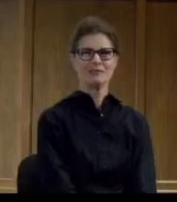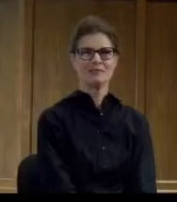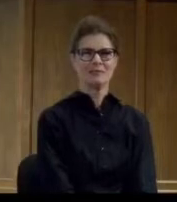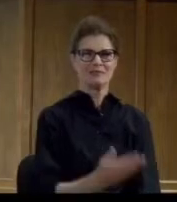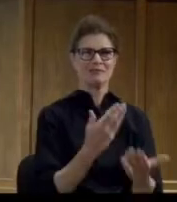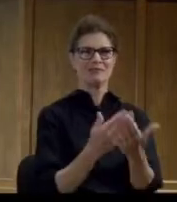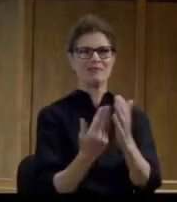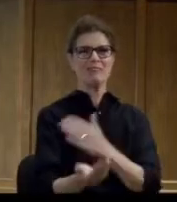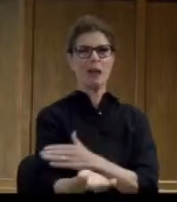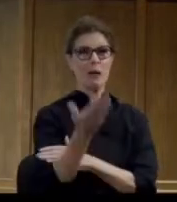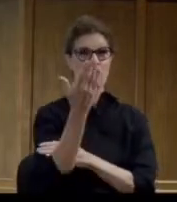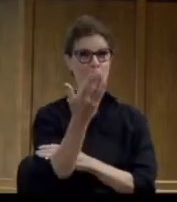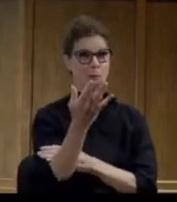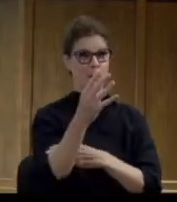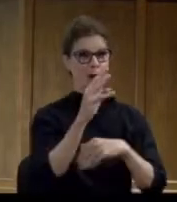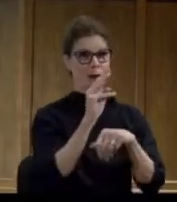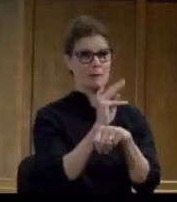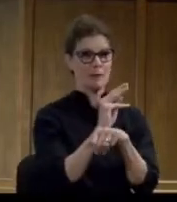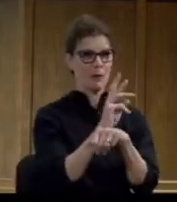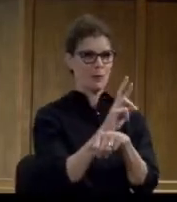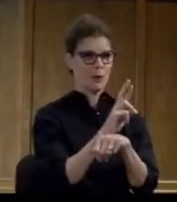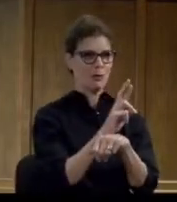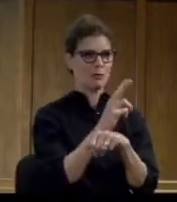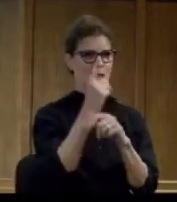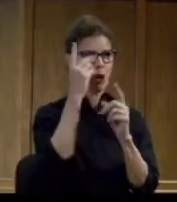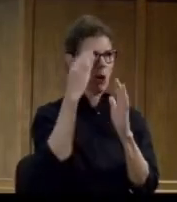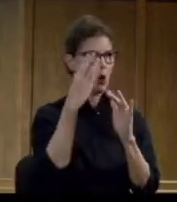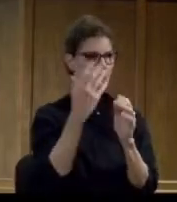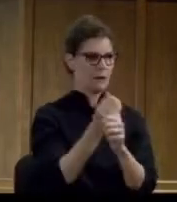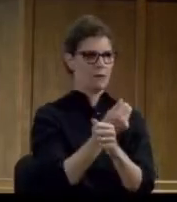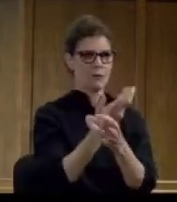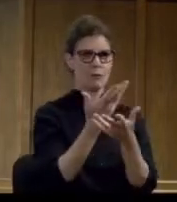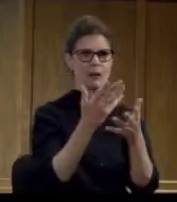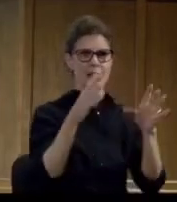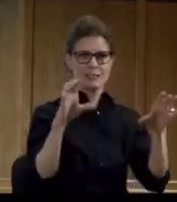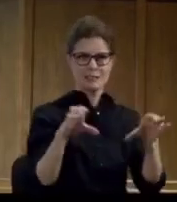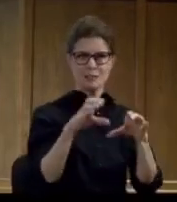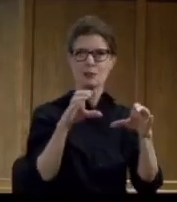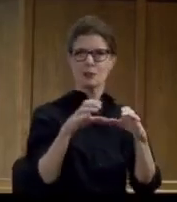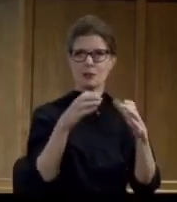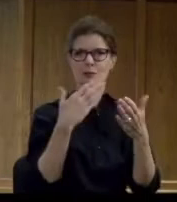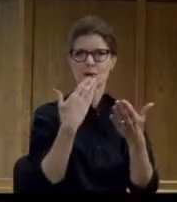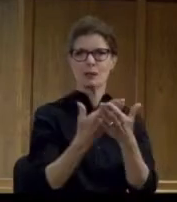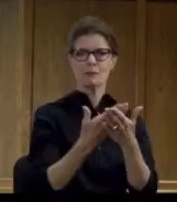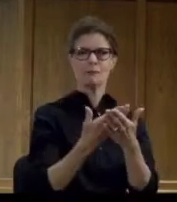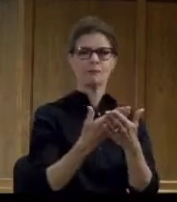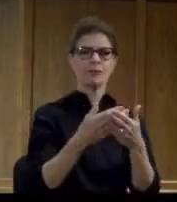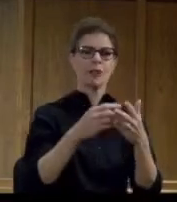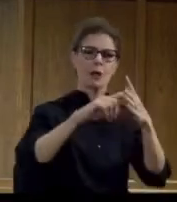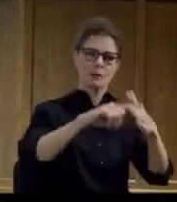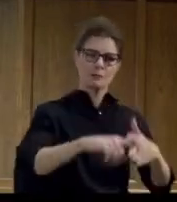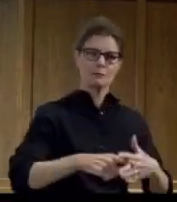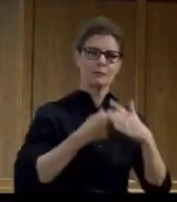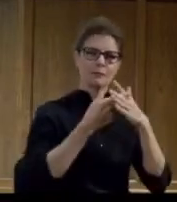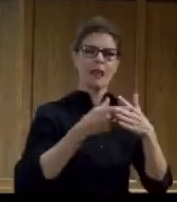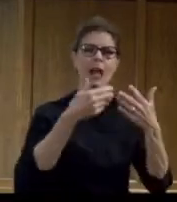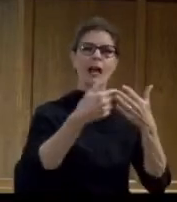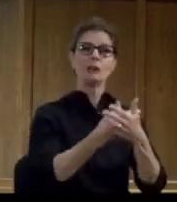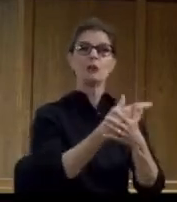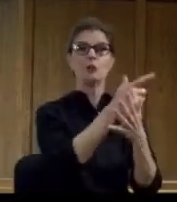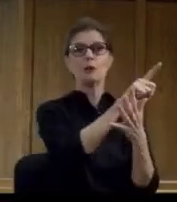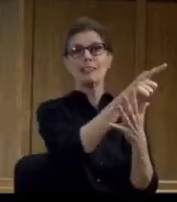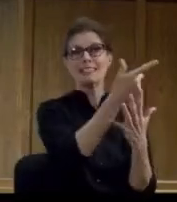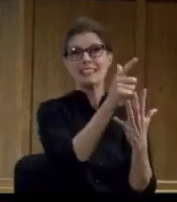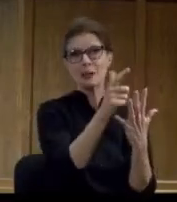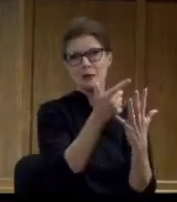Good morning, Memorial Road. Hope everyone's doing well. Start a new series this week. We've been doing Fearless for quite a